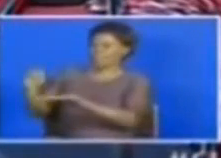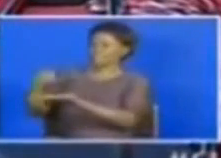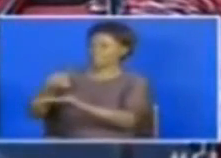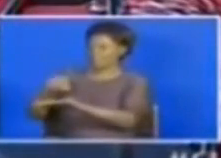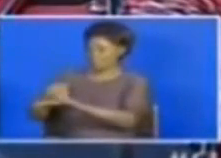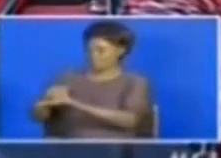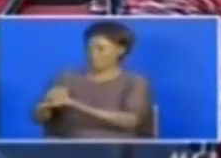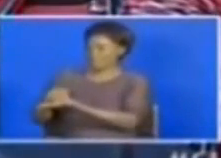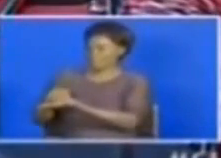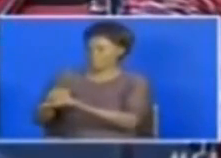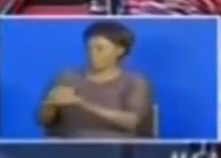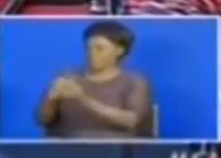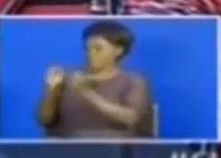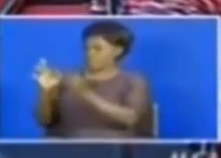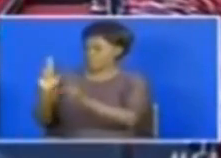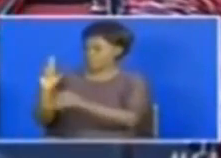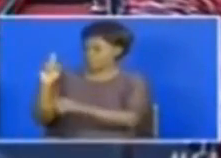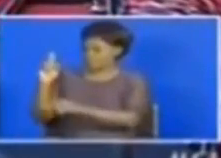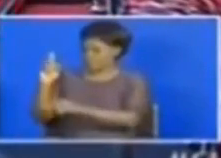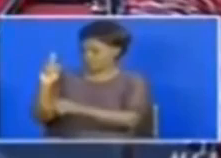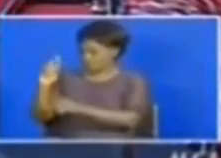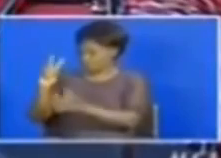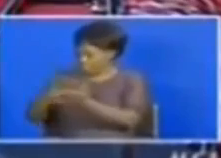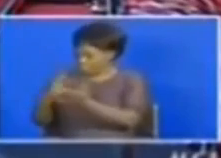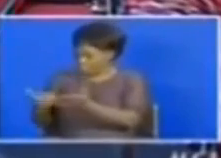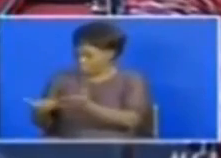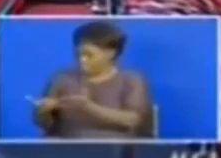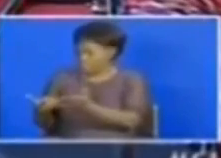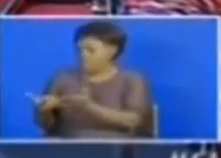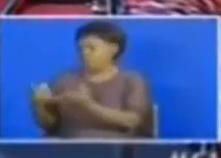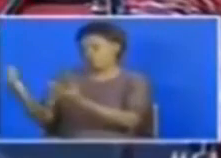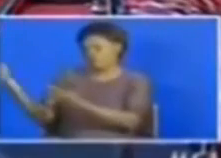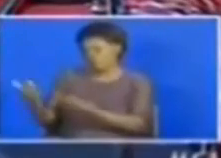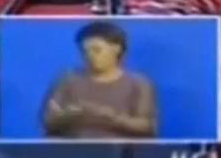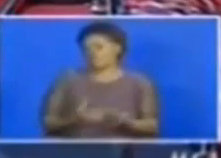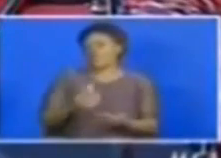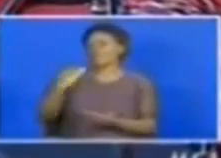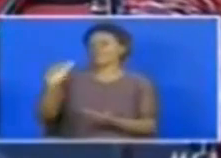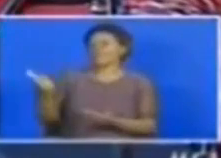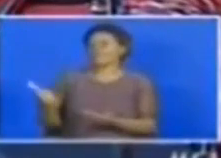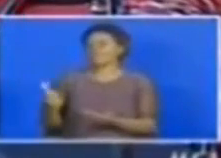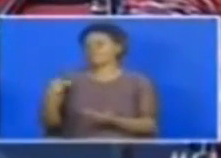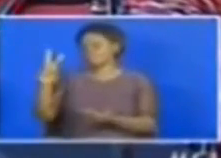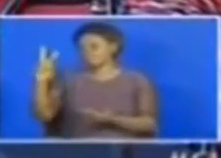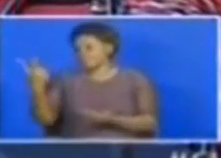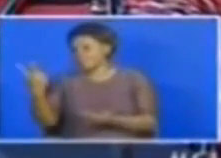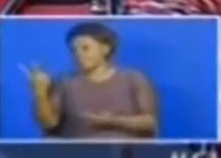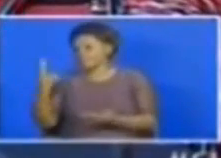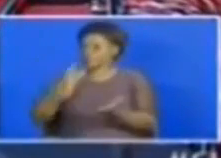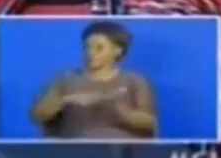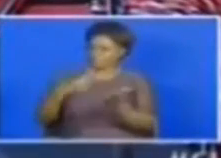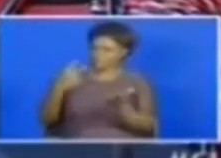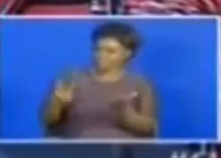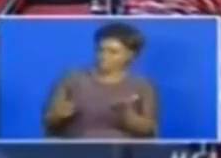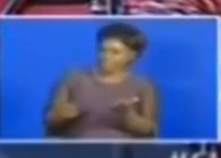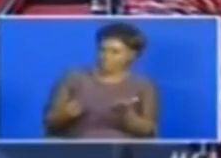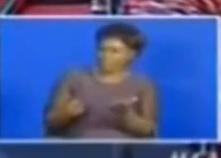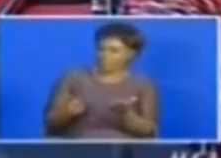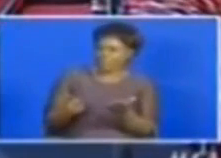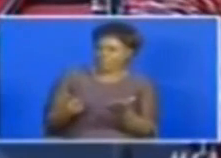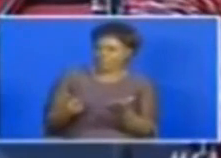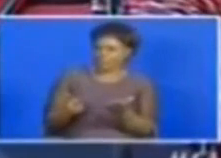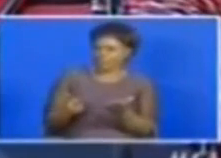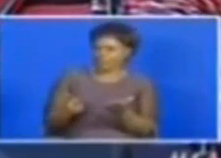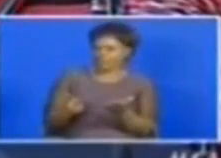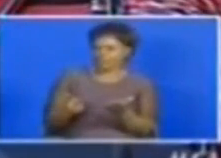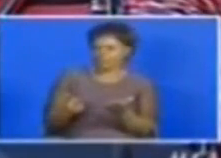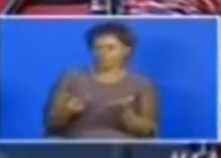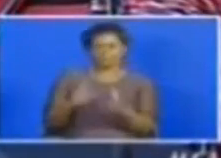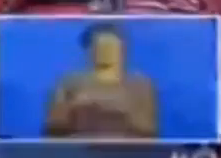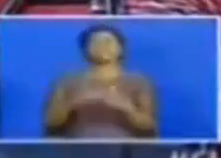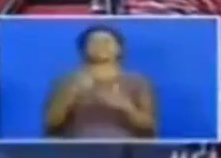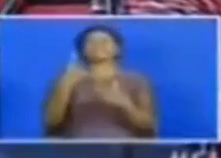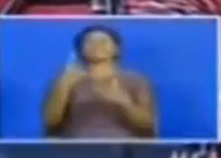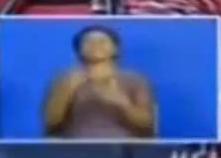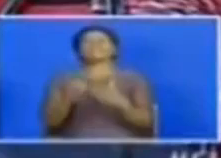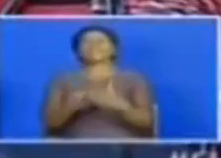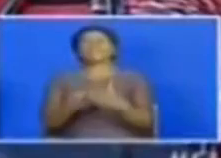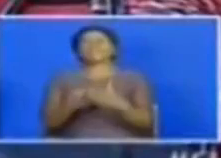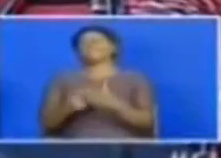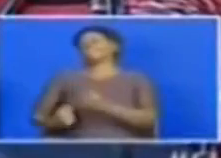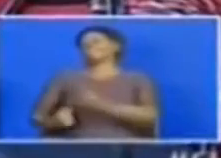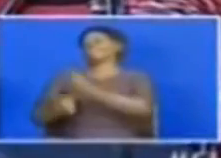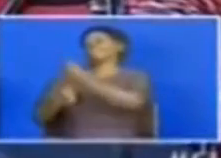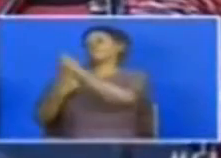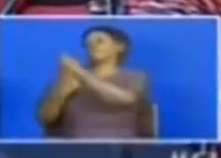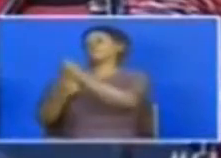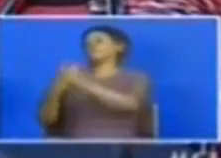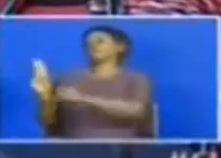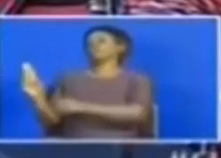constituencies so that we can be able to use it. If that gadget fails, if the second gadget fails, then that's when you go into the